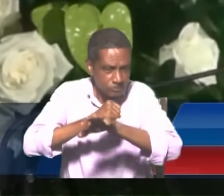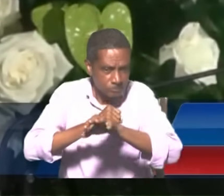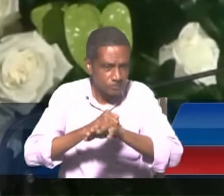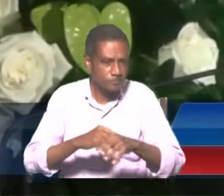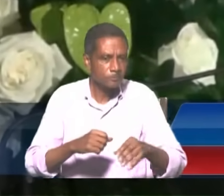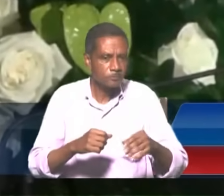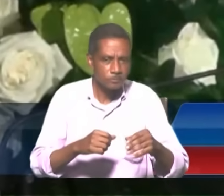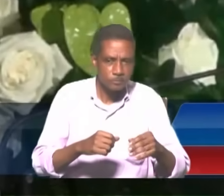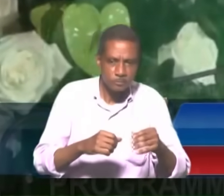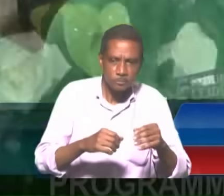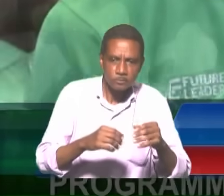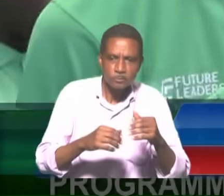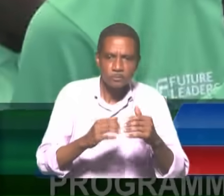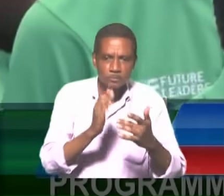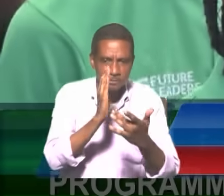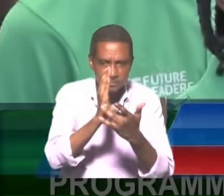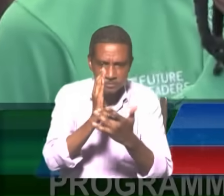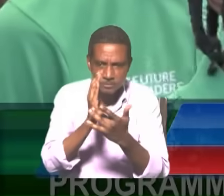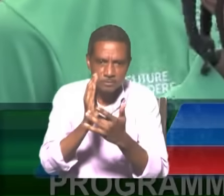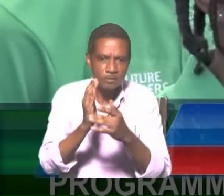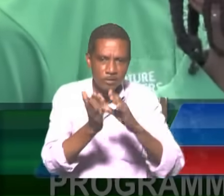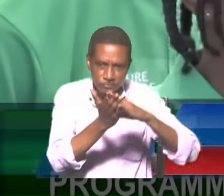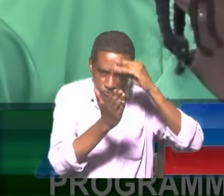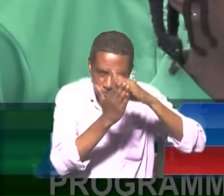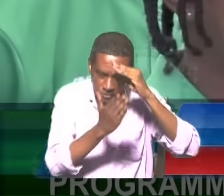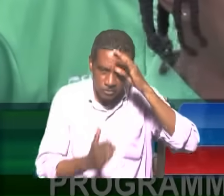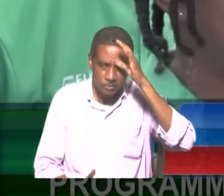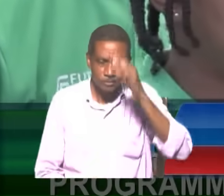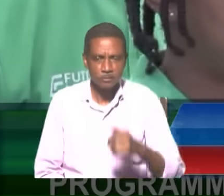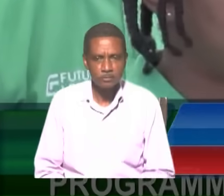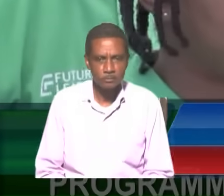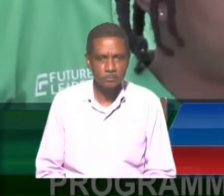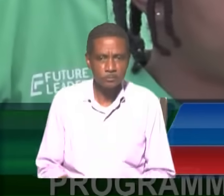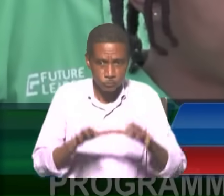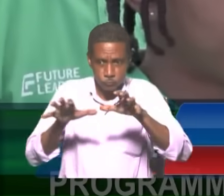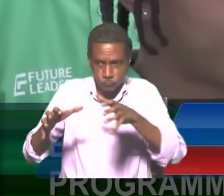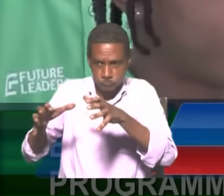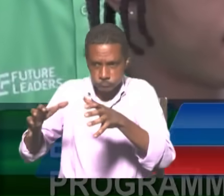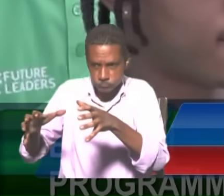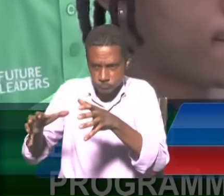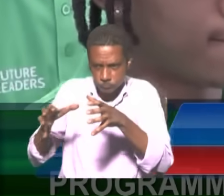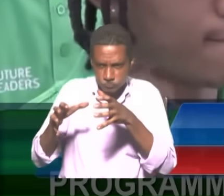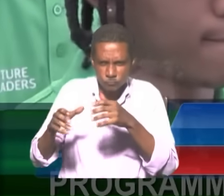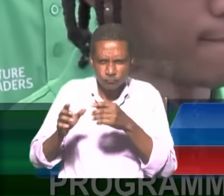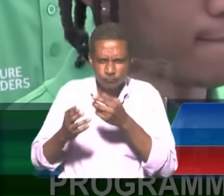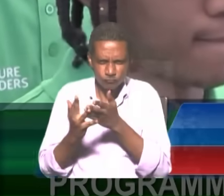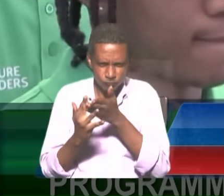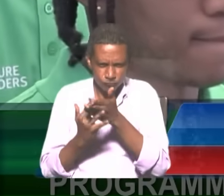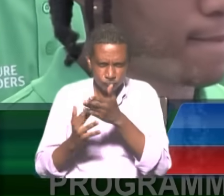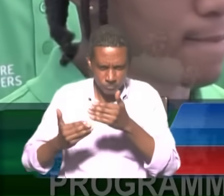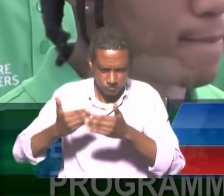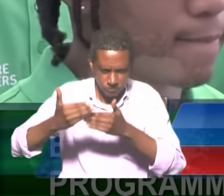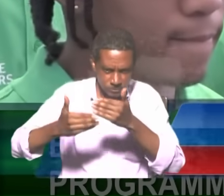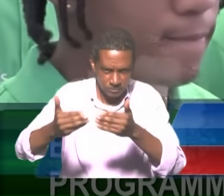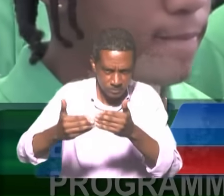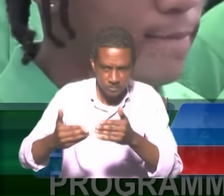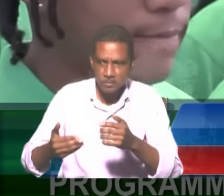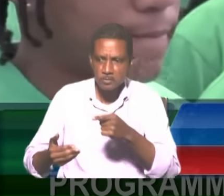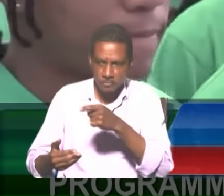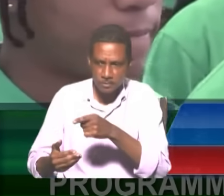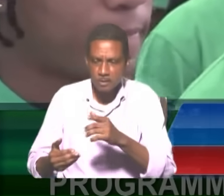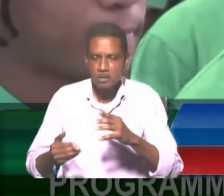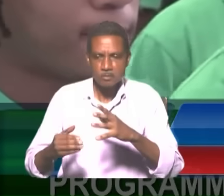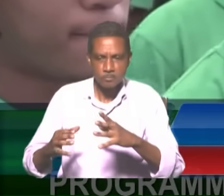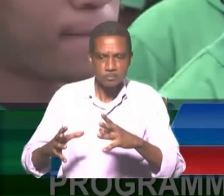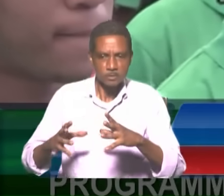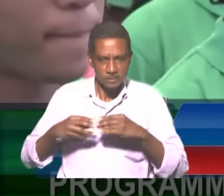inclusive digital literacy. The group was chosen through a merit-based selection process and will be undertaking the program across Trinidad and